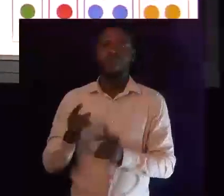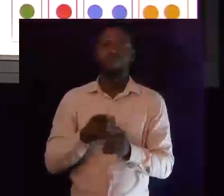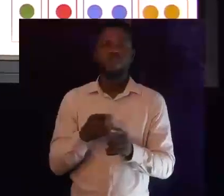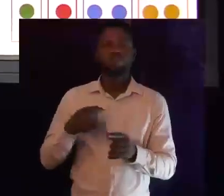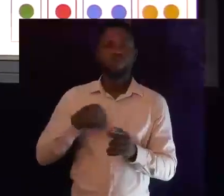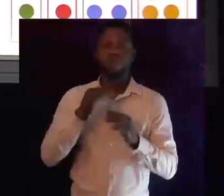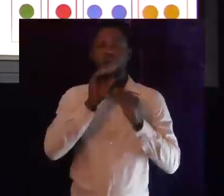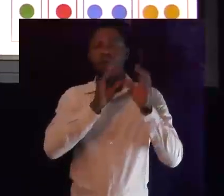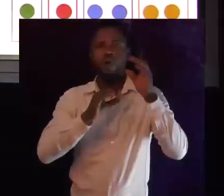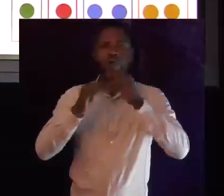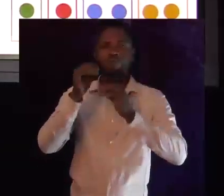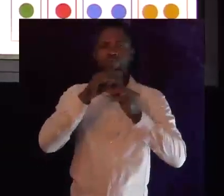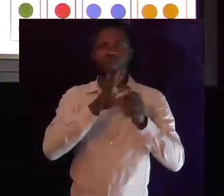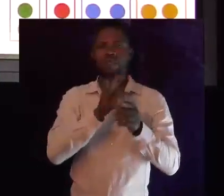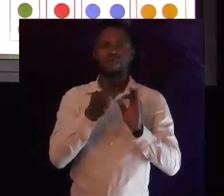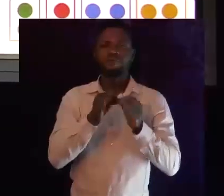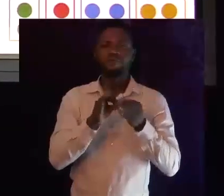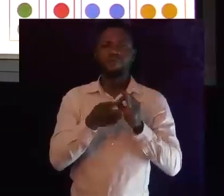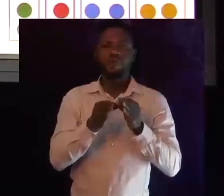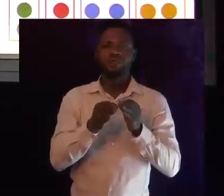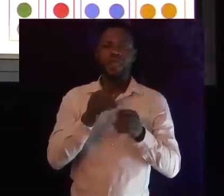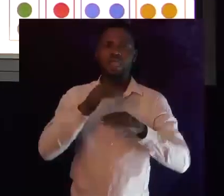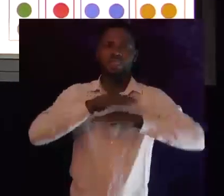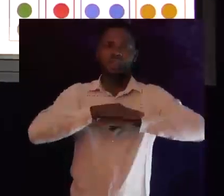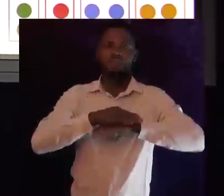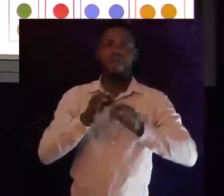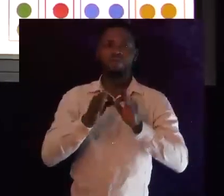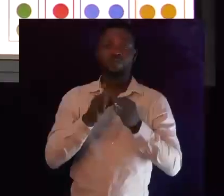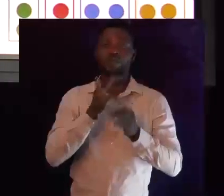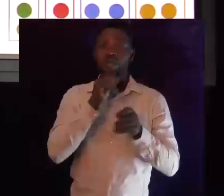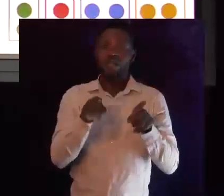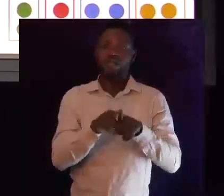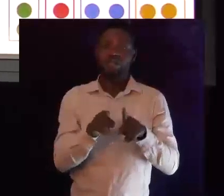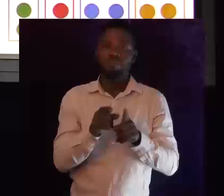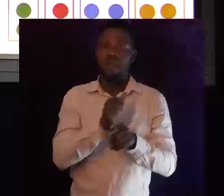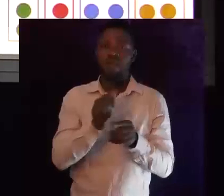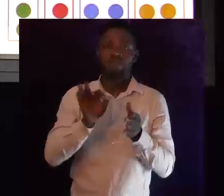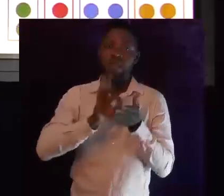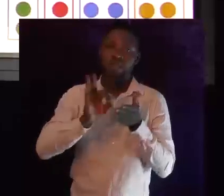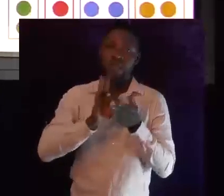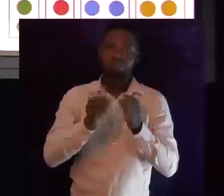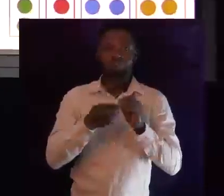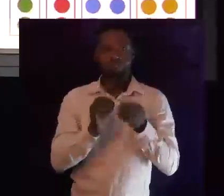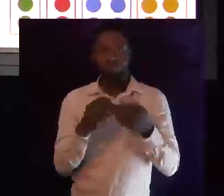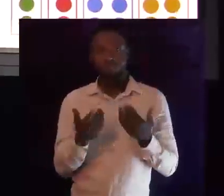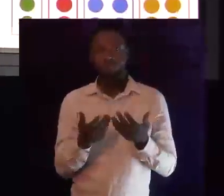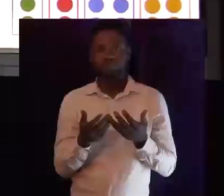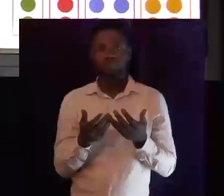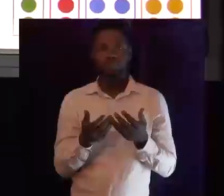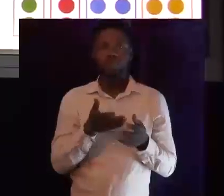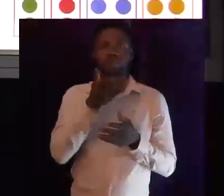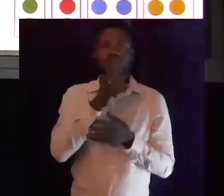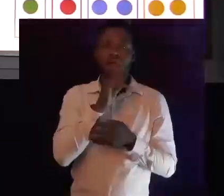First, we construct a frequency table. Remember that frequency is the same as count. So that means